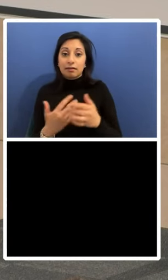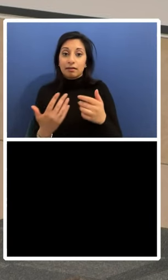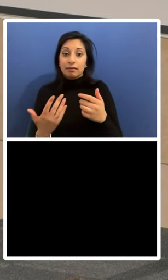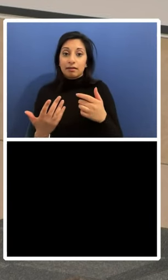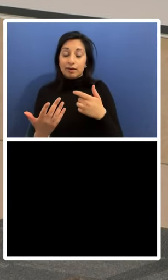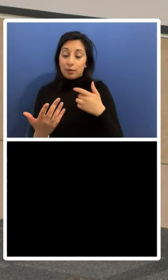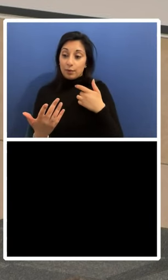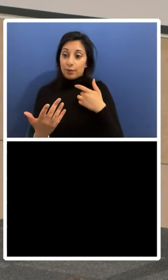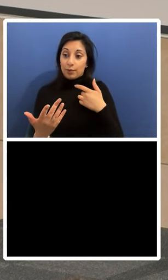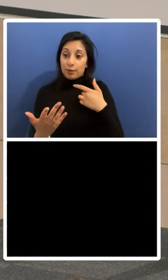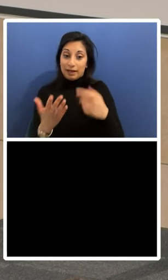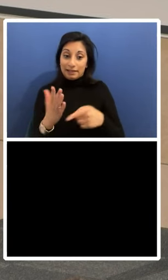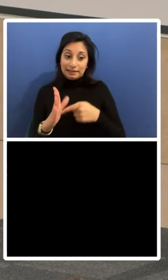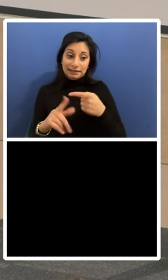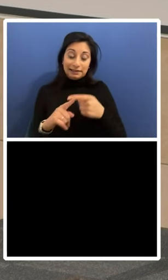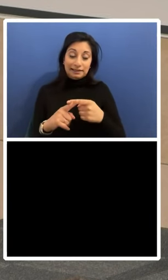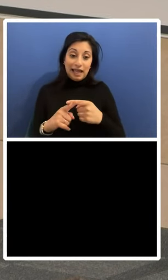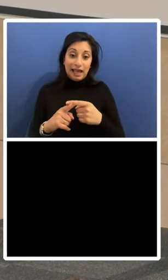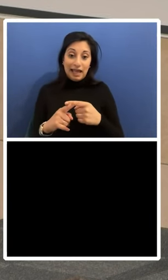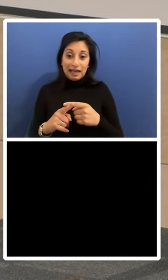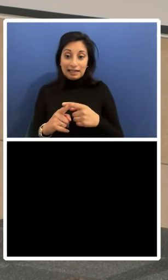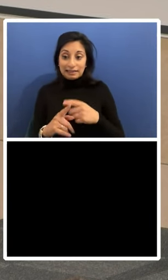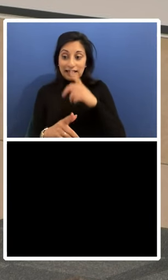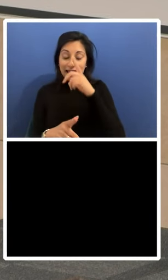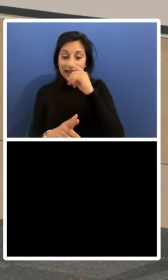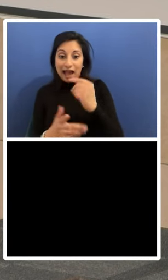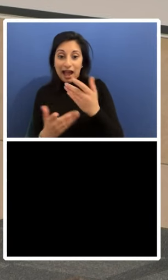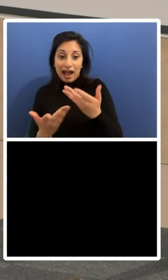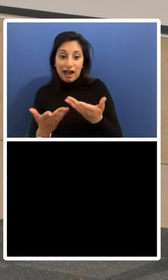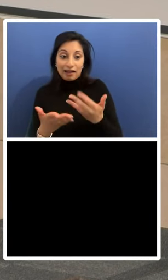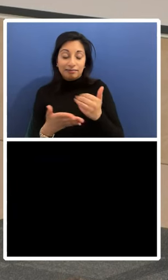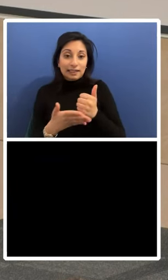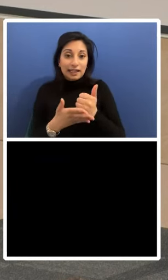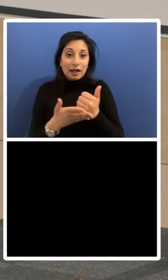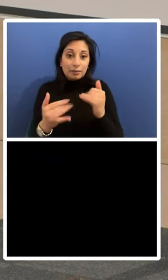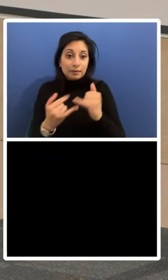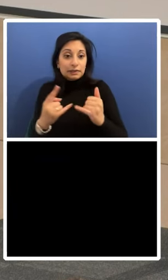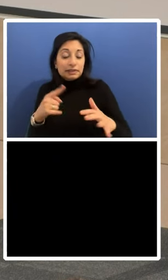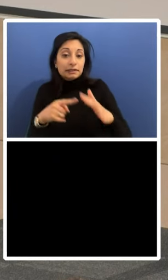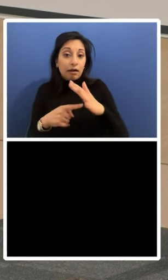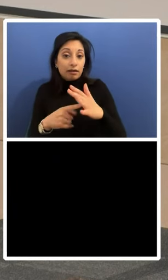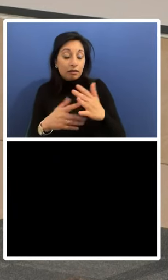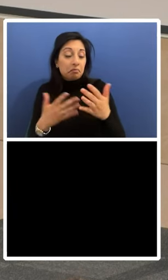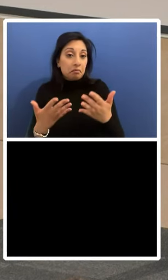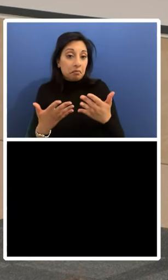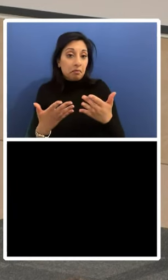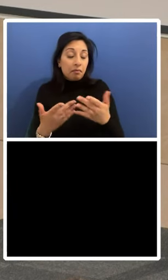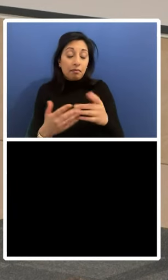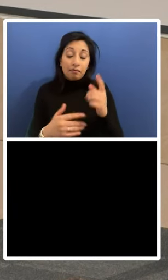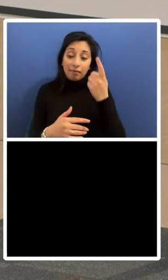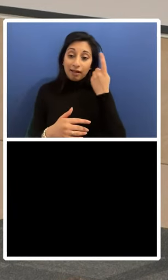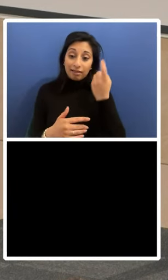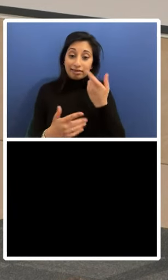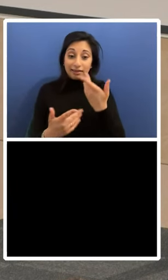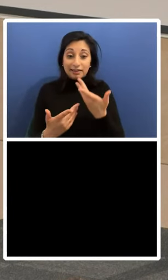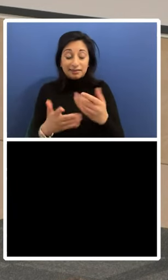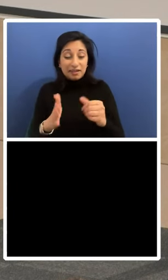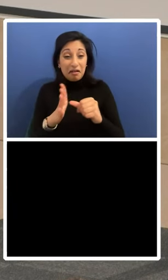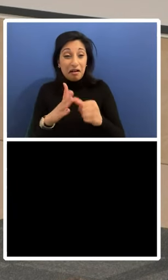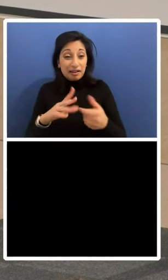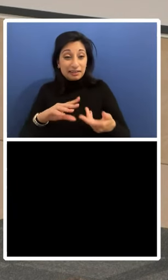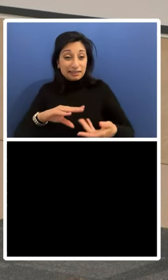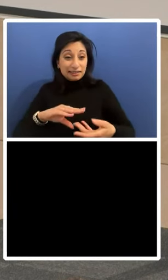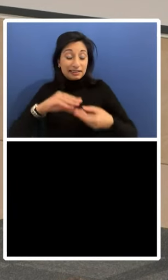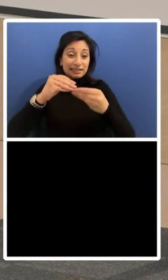actually get the tax in, then I'll try to be more involved in design. But it's going to take a lot of people, and it's going to be difficult to design it, but I think we can do it. I couldn't believe the